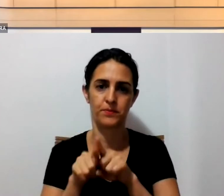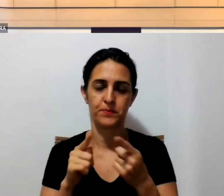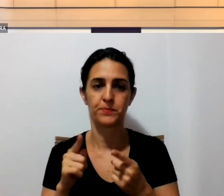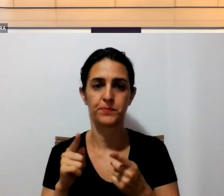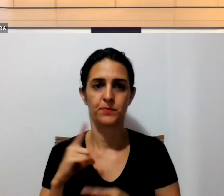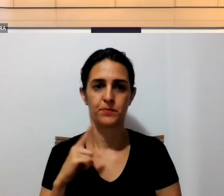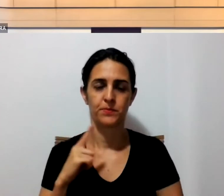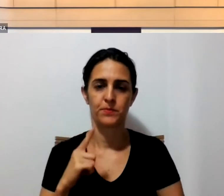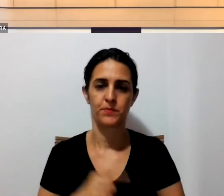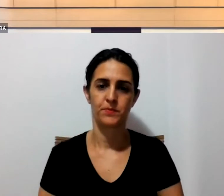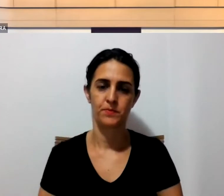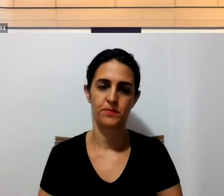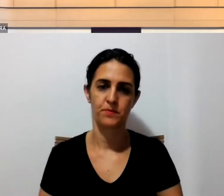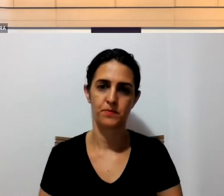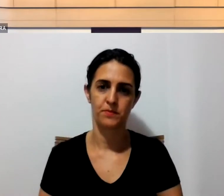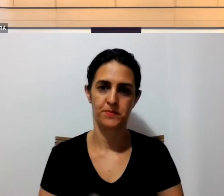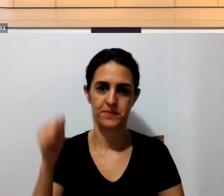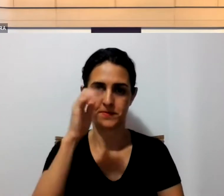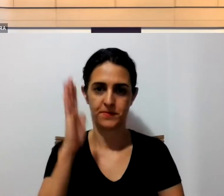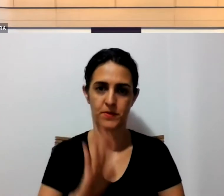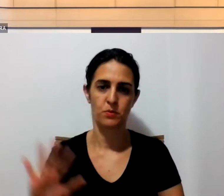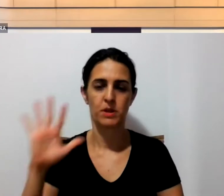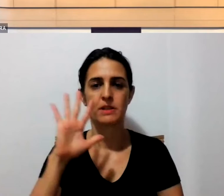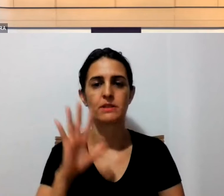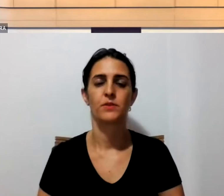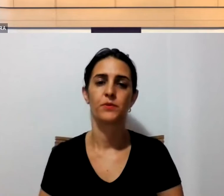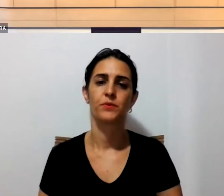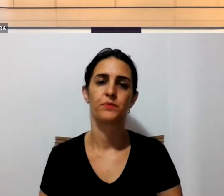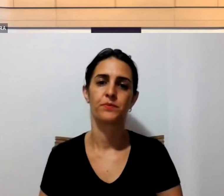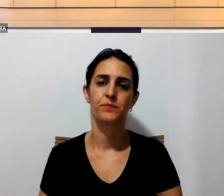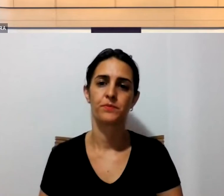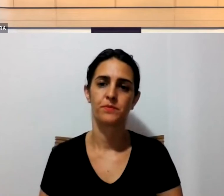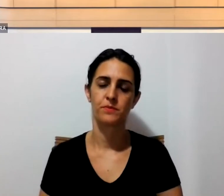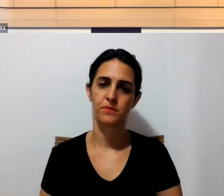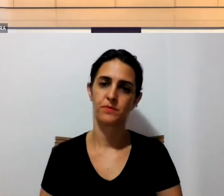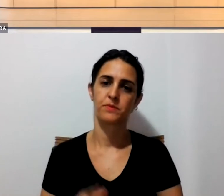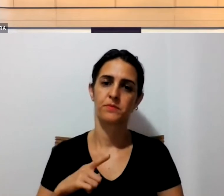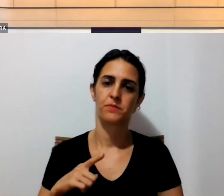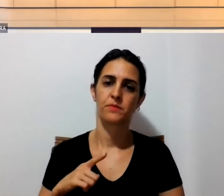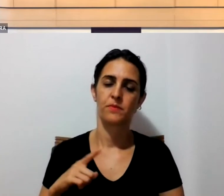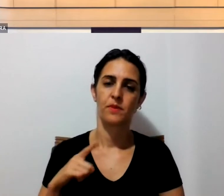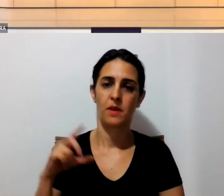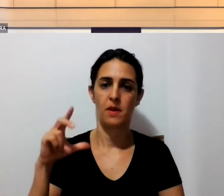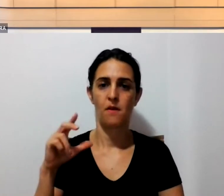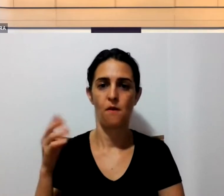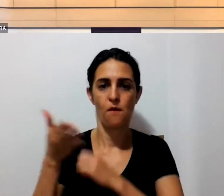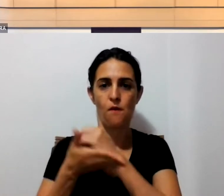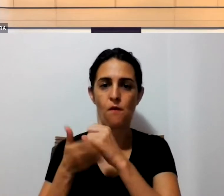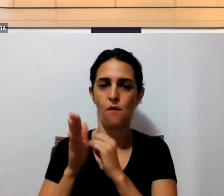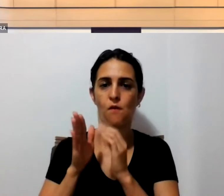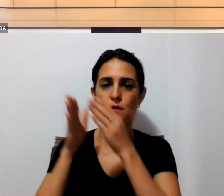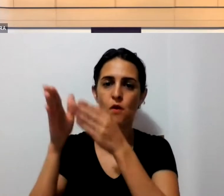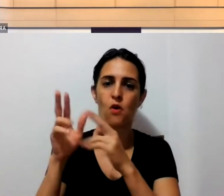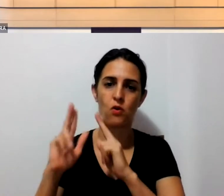very well the relationship between Brazil and the OECD that has been quite long in the story. Then we also have